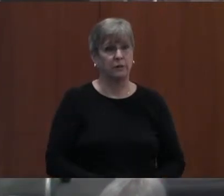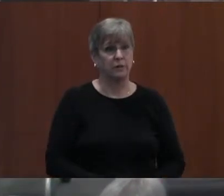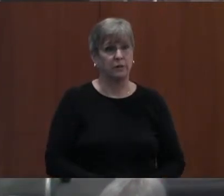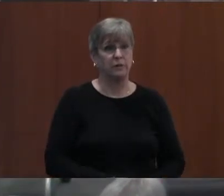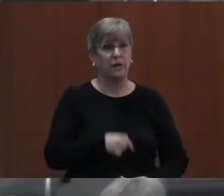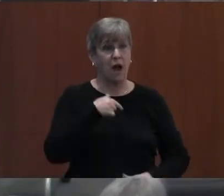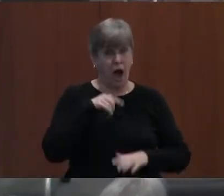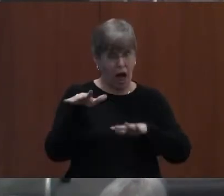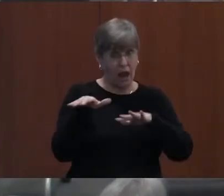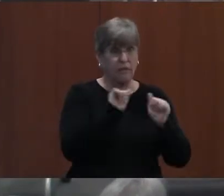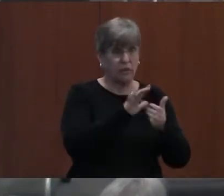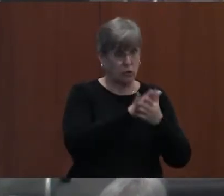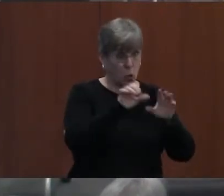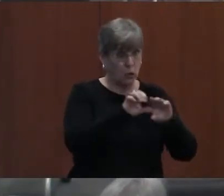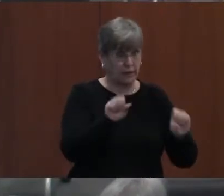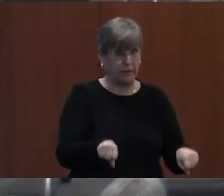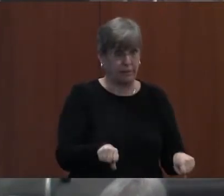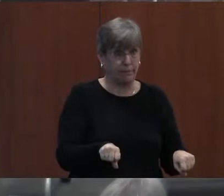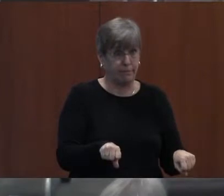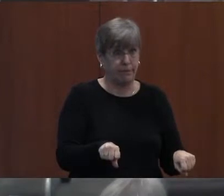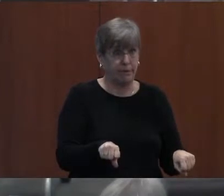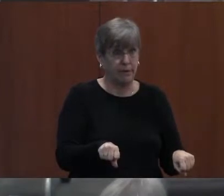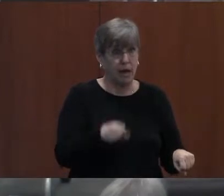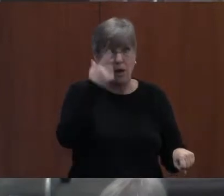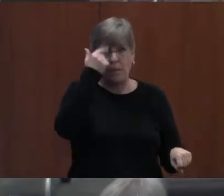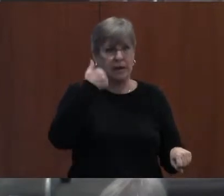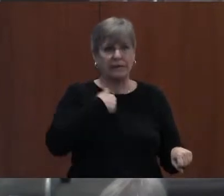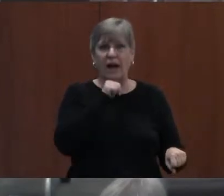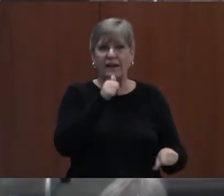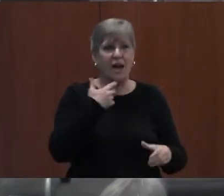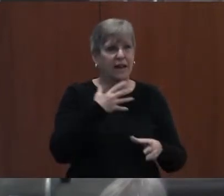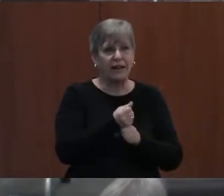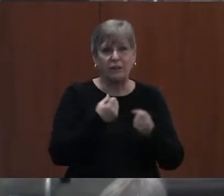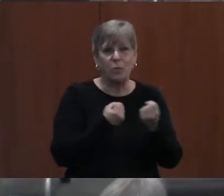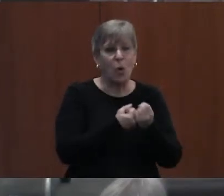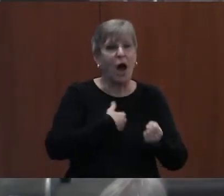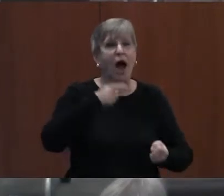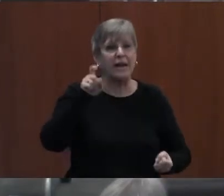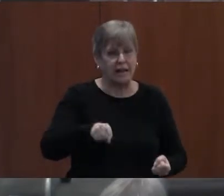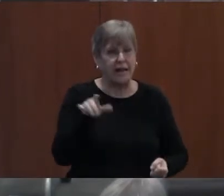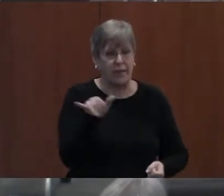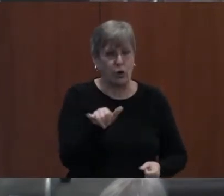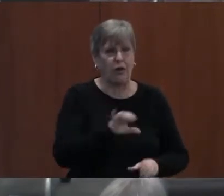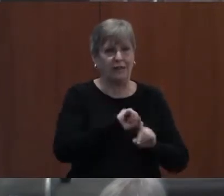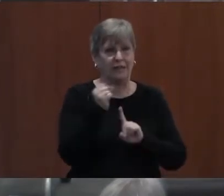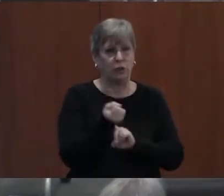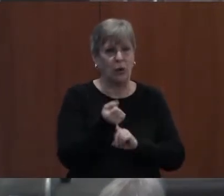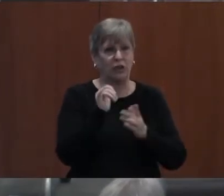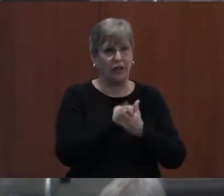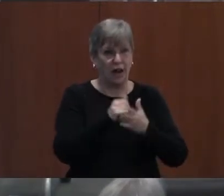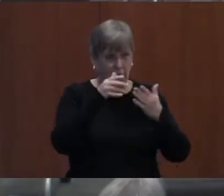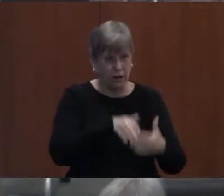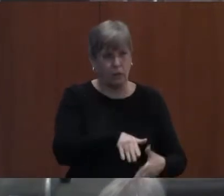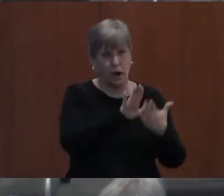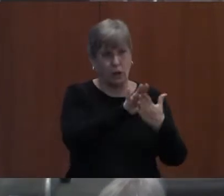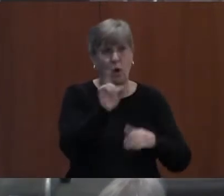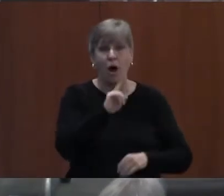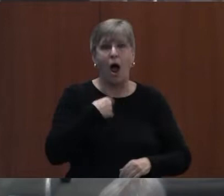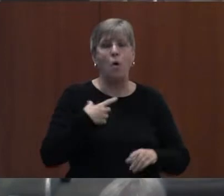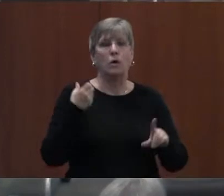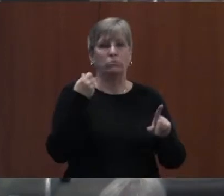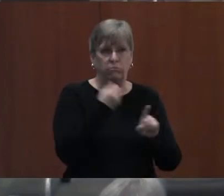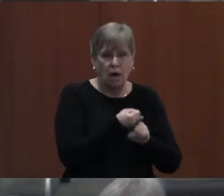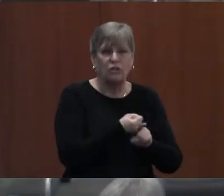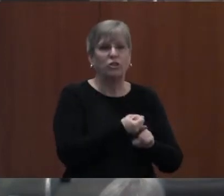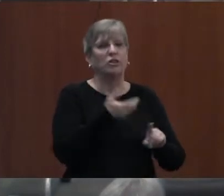I left the school system because I didn't get the support that I needed in the situations that I had where I was punched,